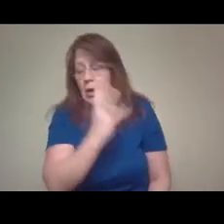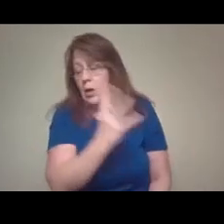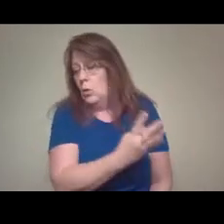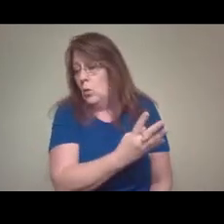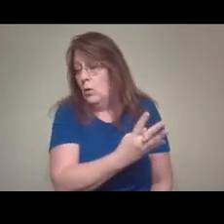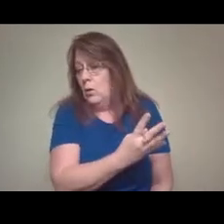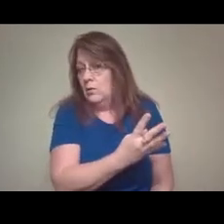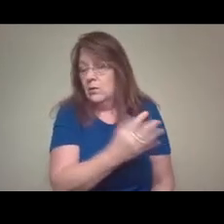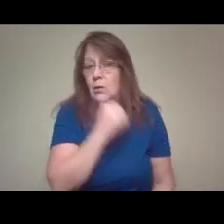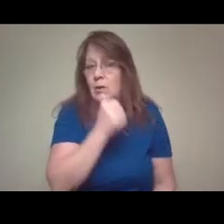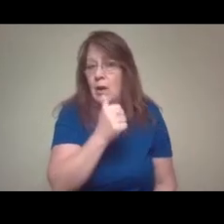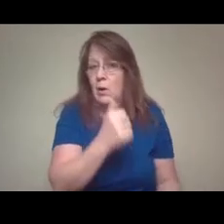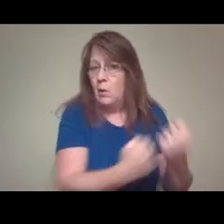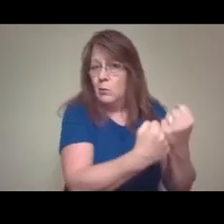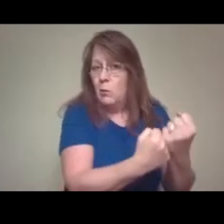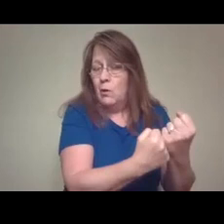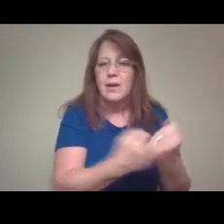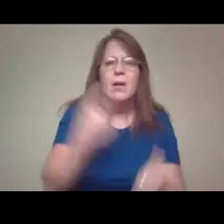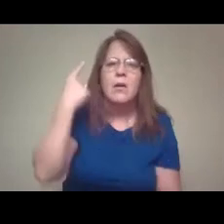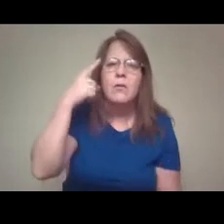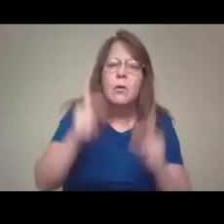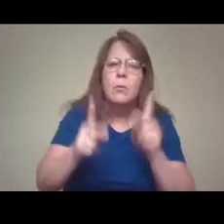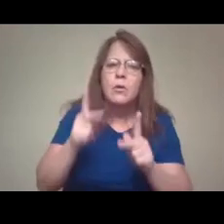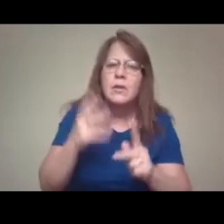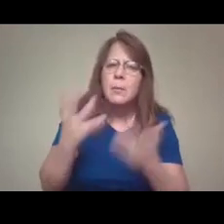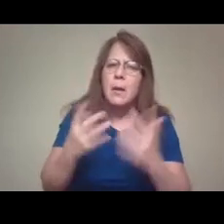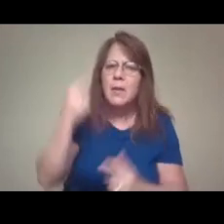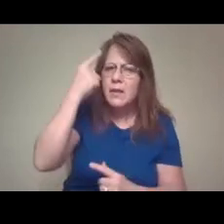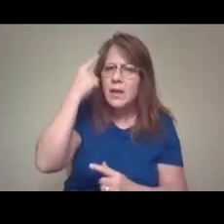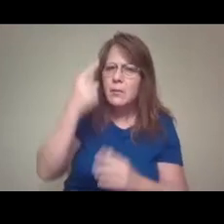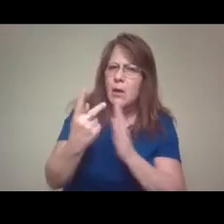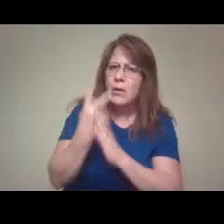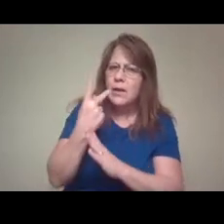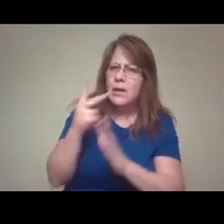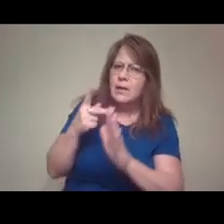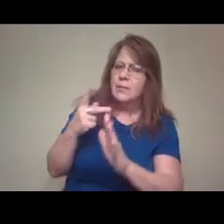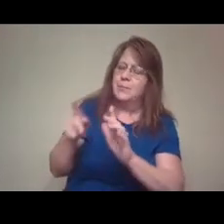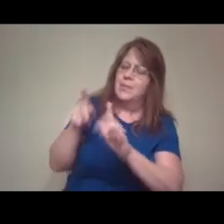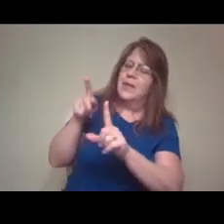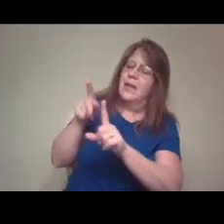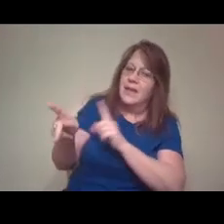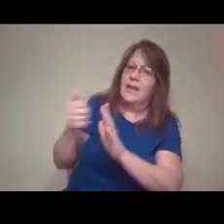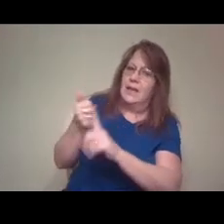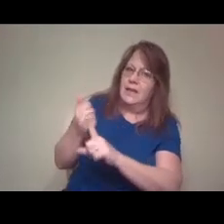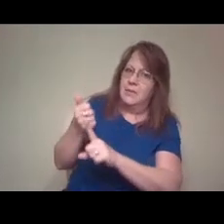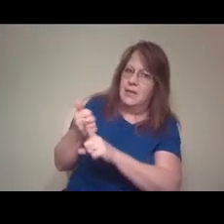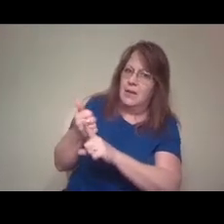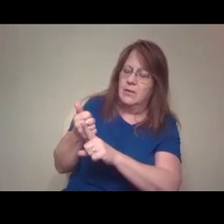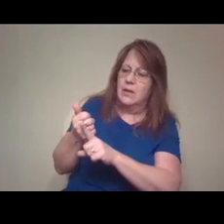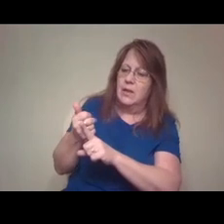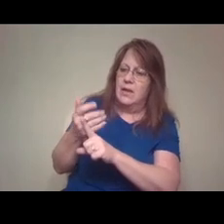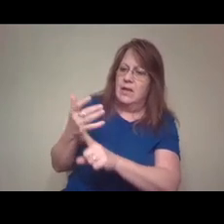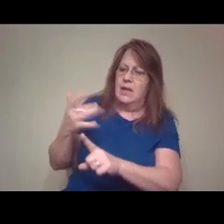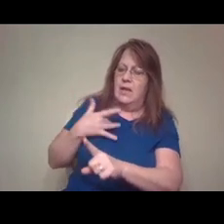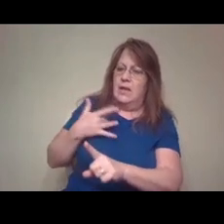don't reinforce it. And for a person who may be having thoughts of suicide, this can further reinforce their belief that they are isolated,